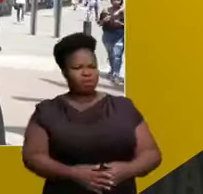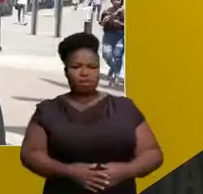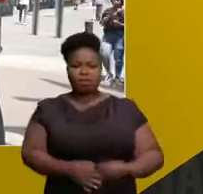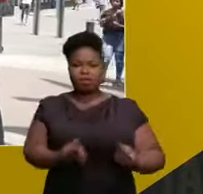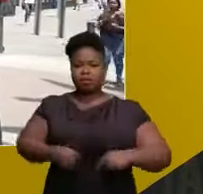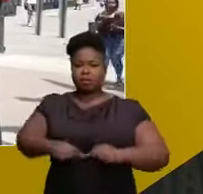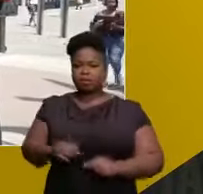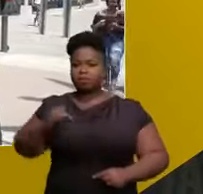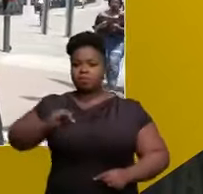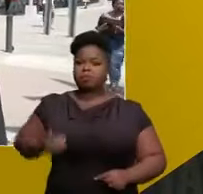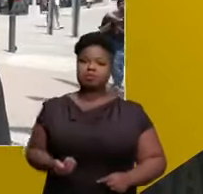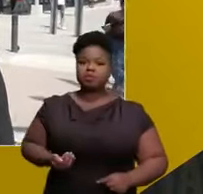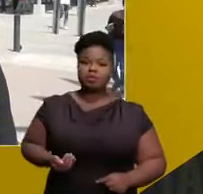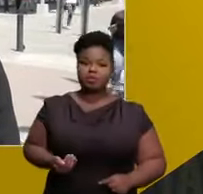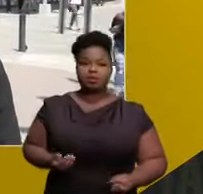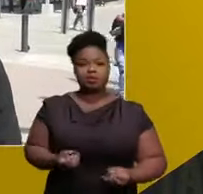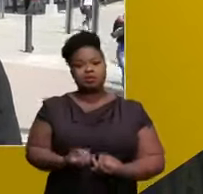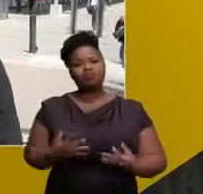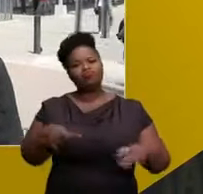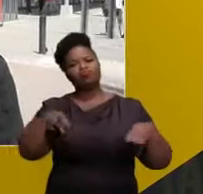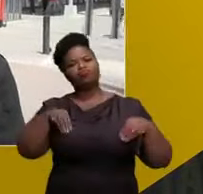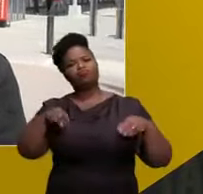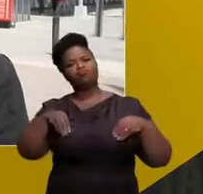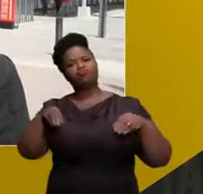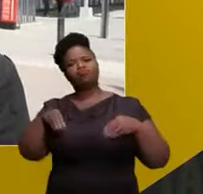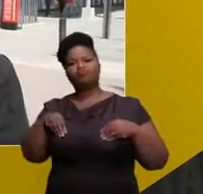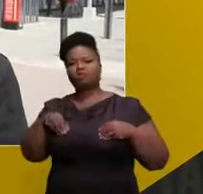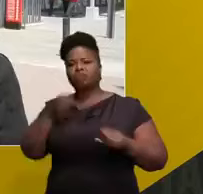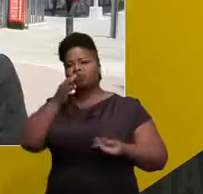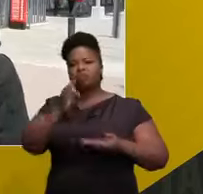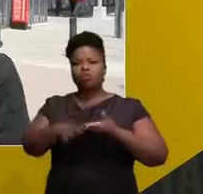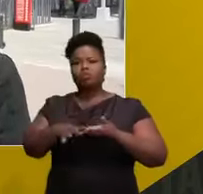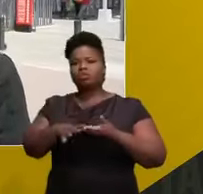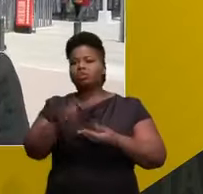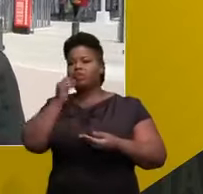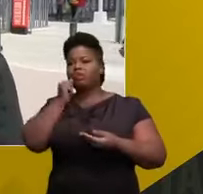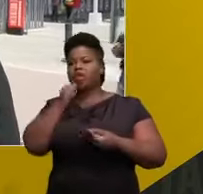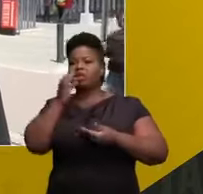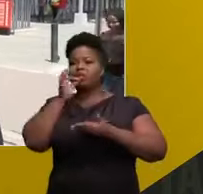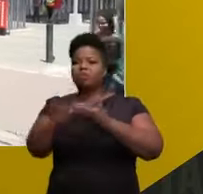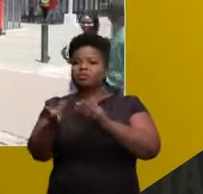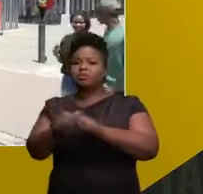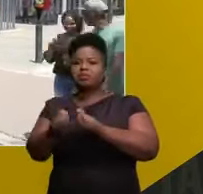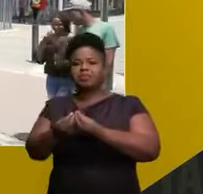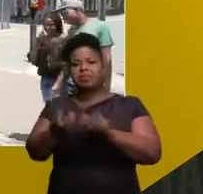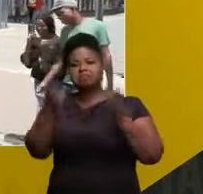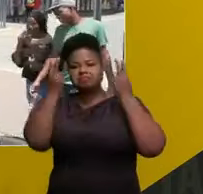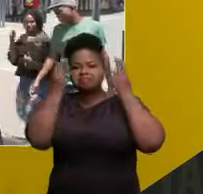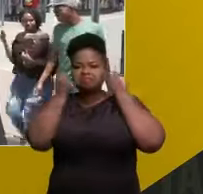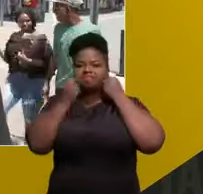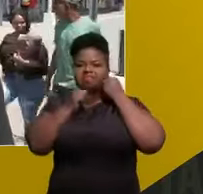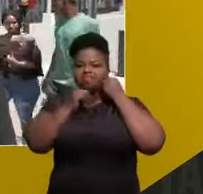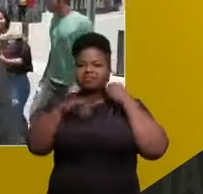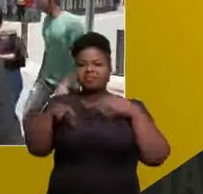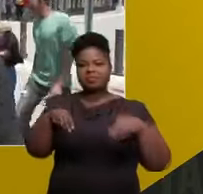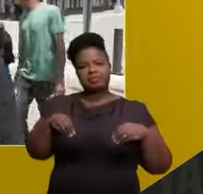want to be a woman, I'm going to be a woman. So, local sense is good.